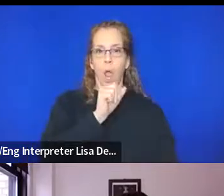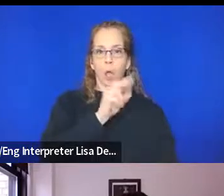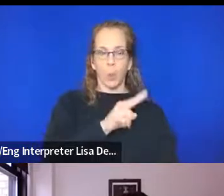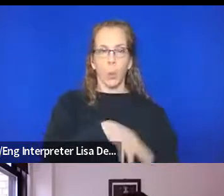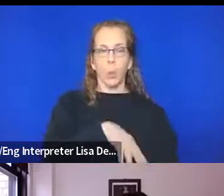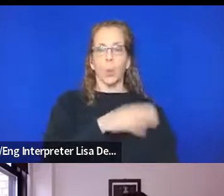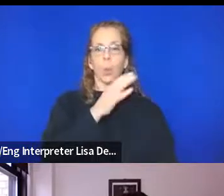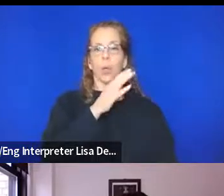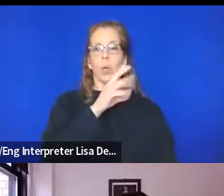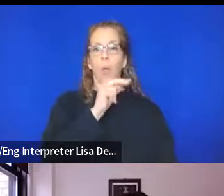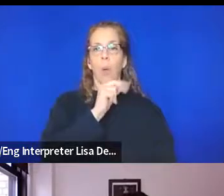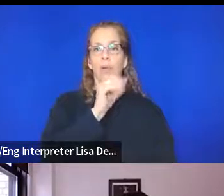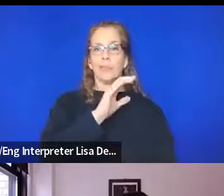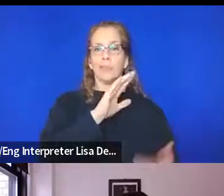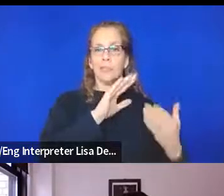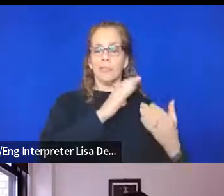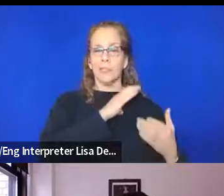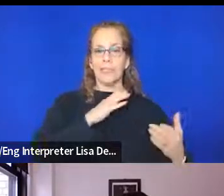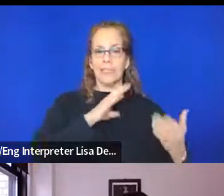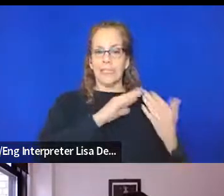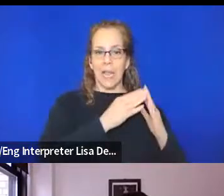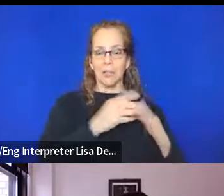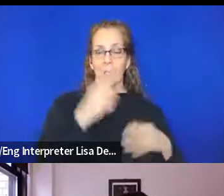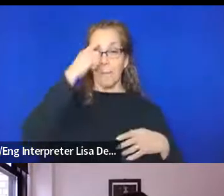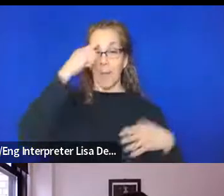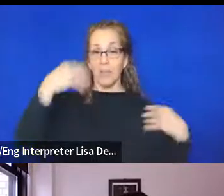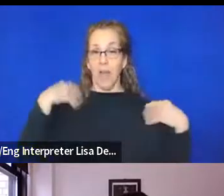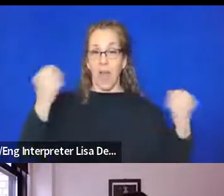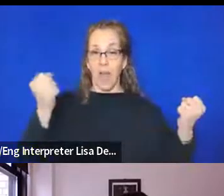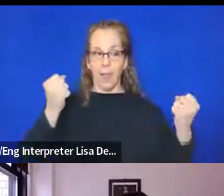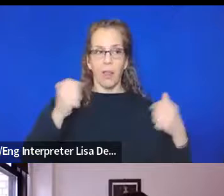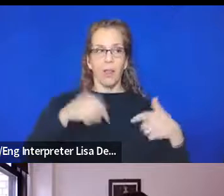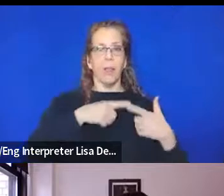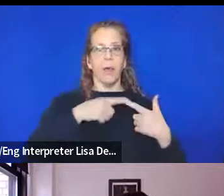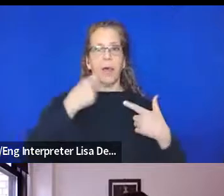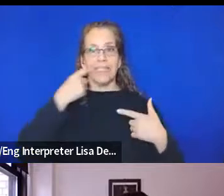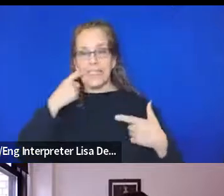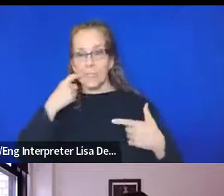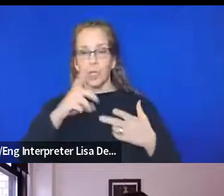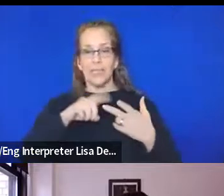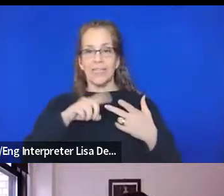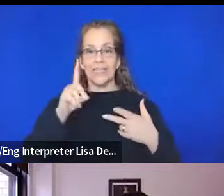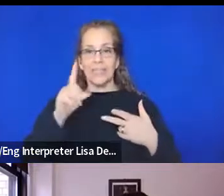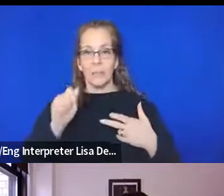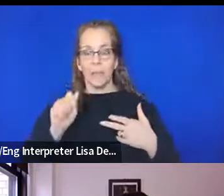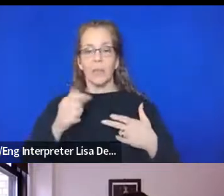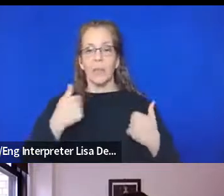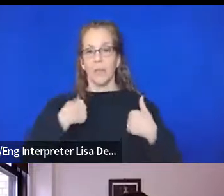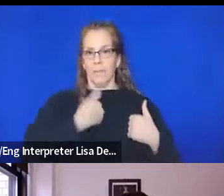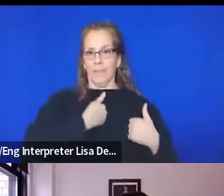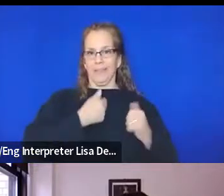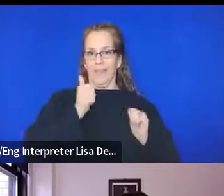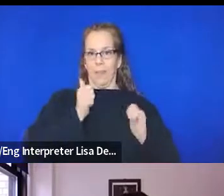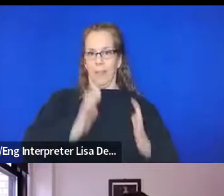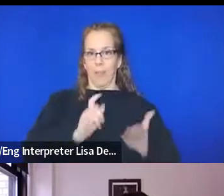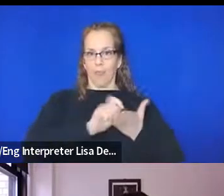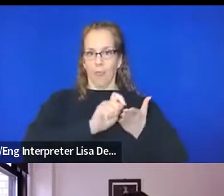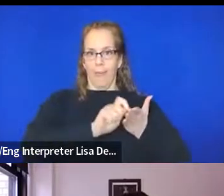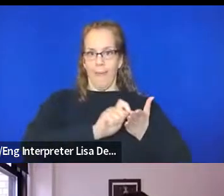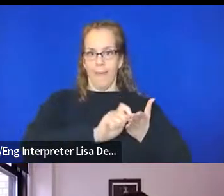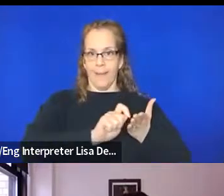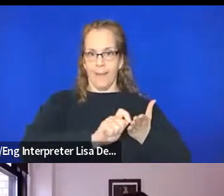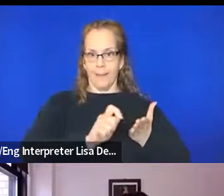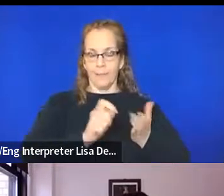that are on the committee for mental health, addictions and disabilities, because a lot of my plays, I'm a playwright, and a lot of my plays deal with